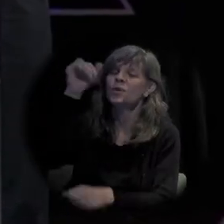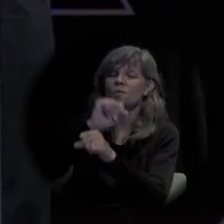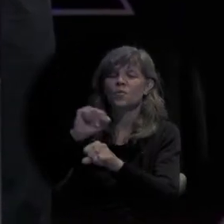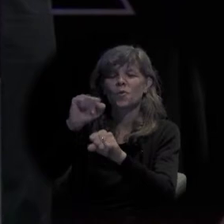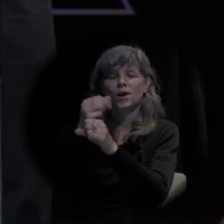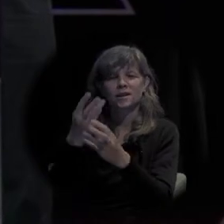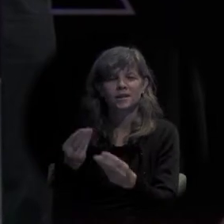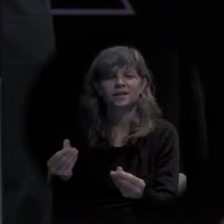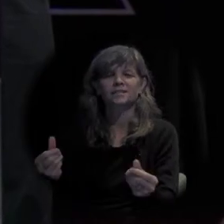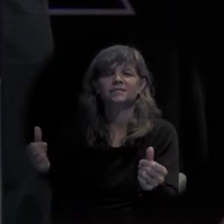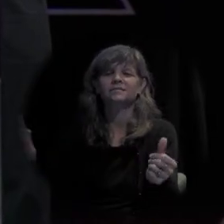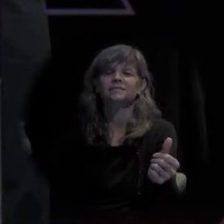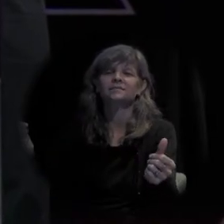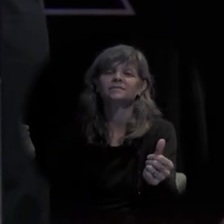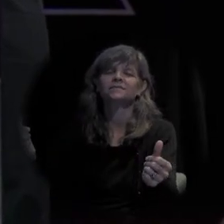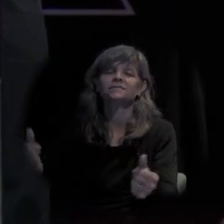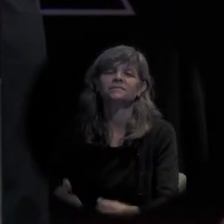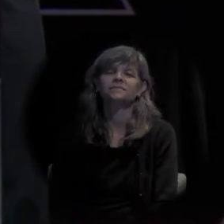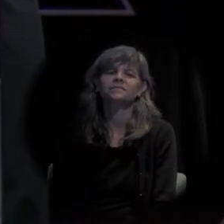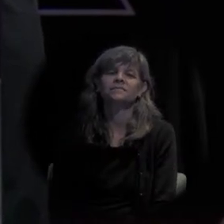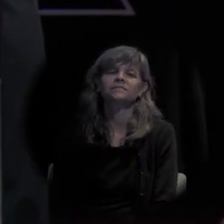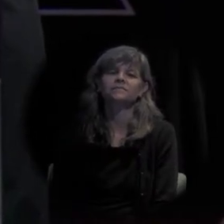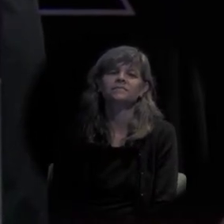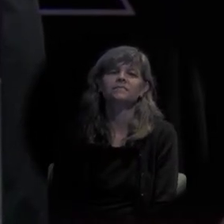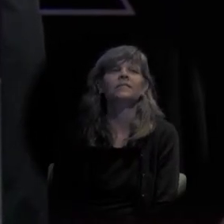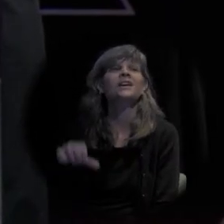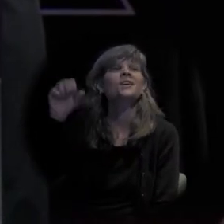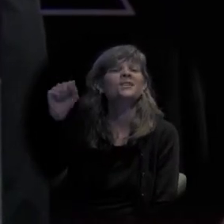You're working all things out.